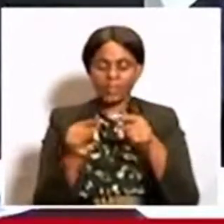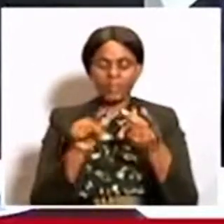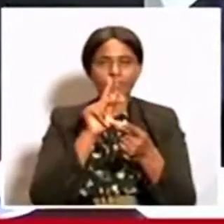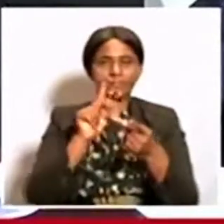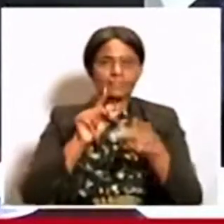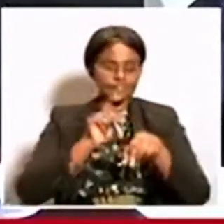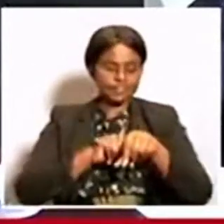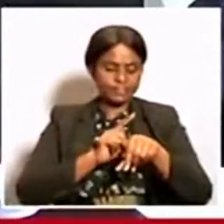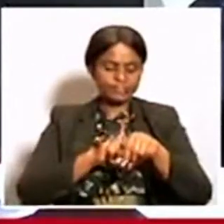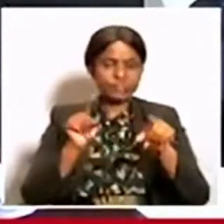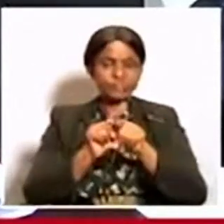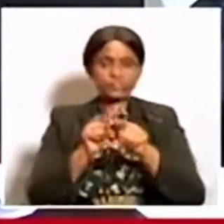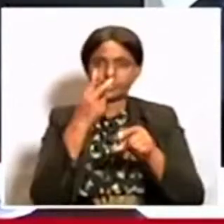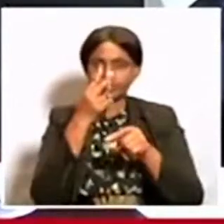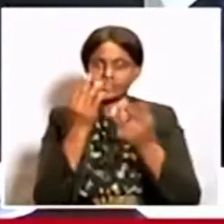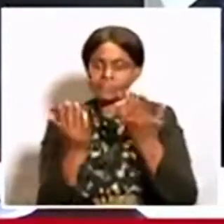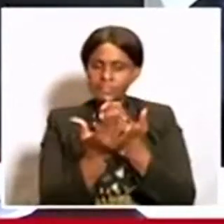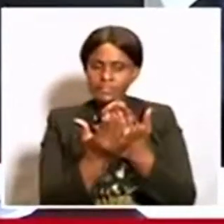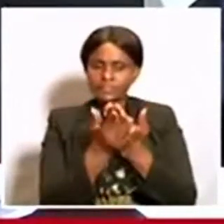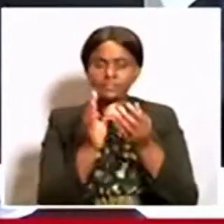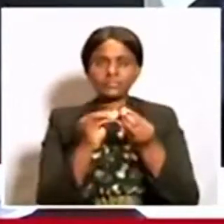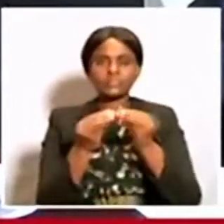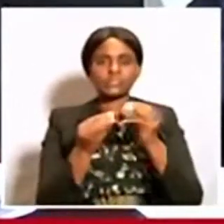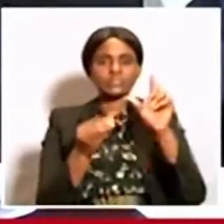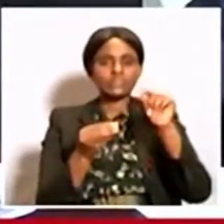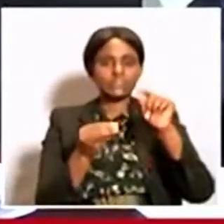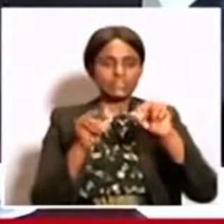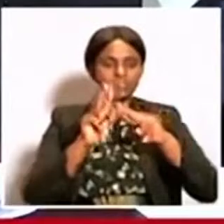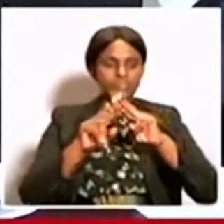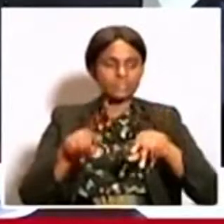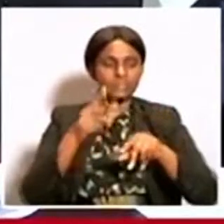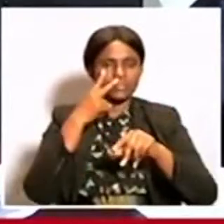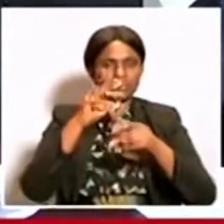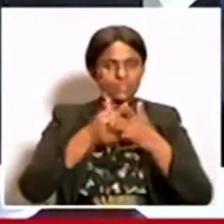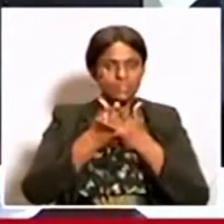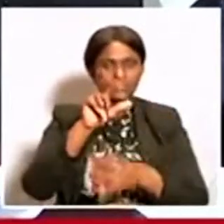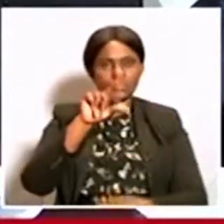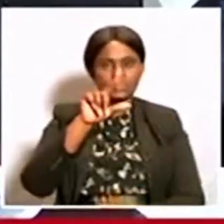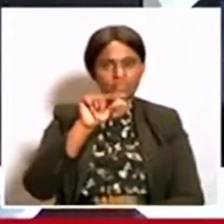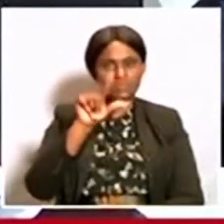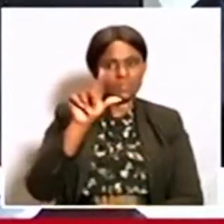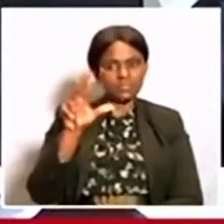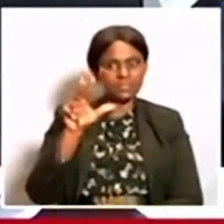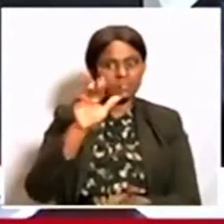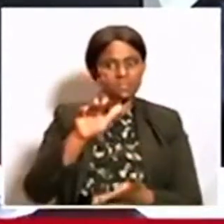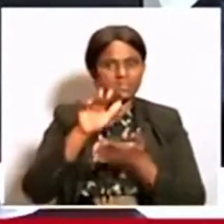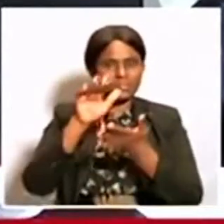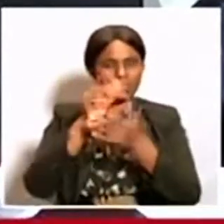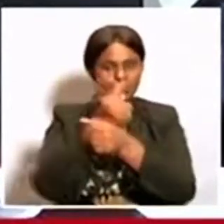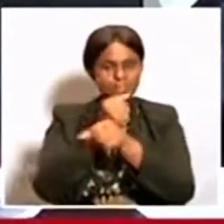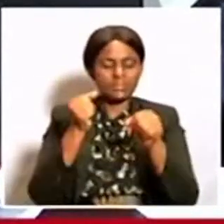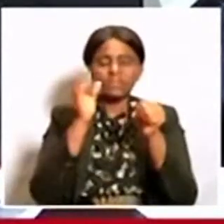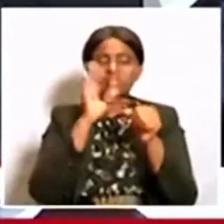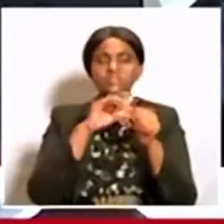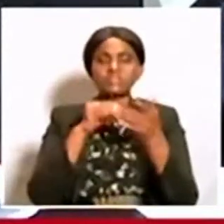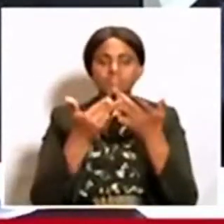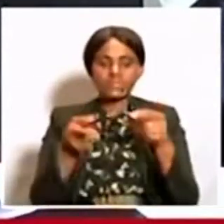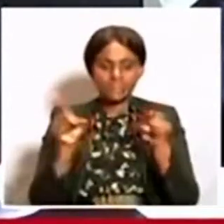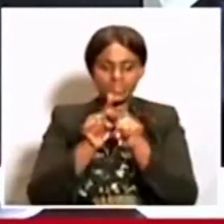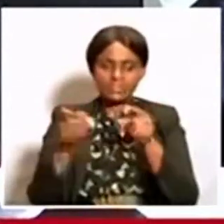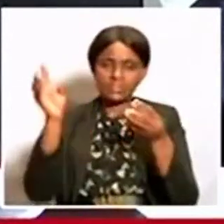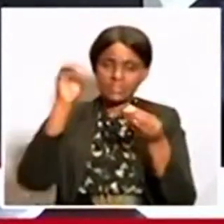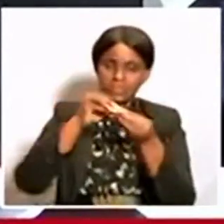time. See Appendix 20, Chair, to see how the 2023 allocation was handled.